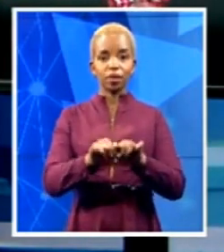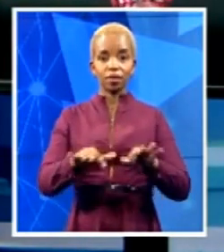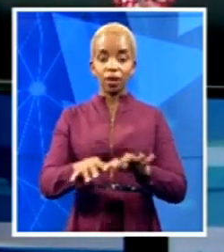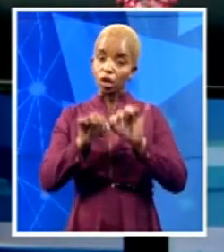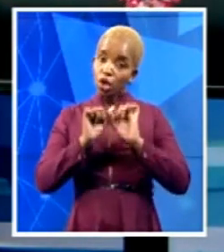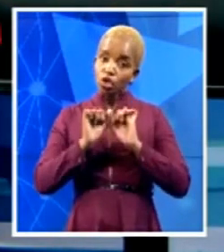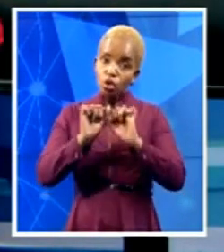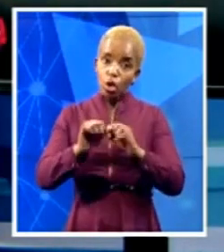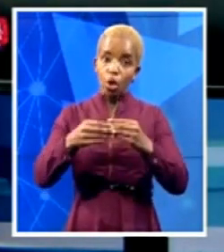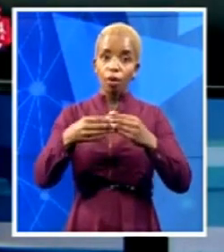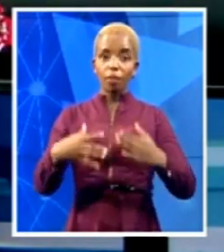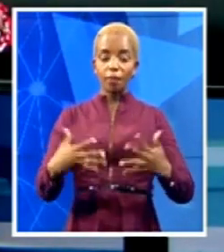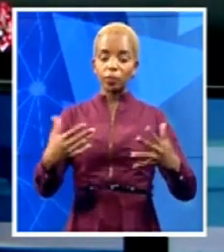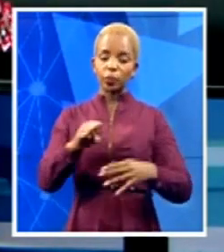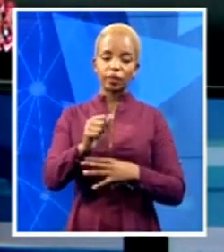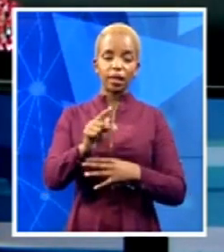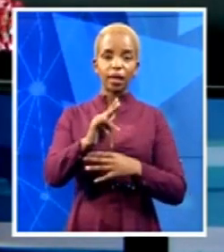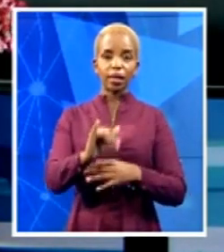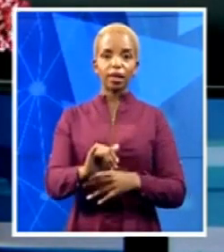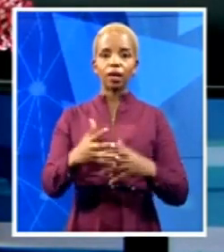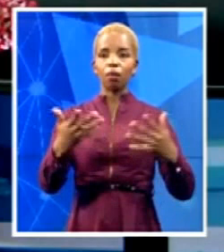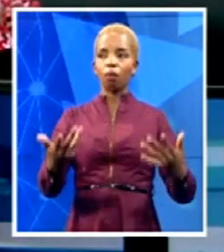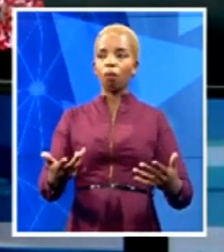Fund or a portion of their income?